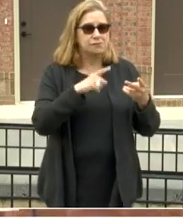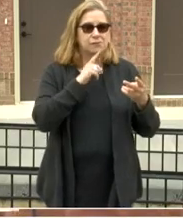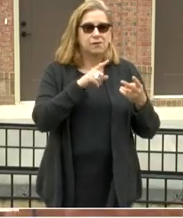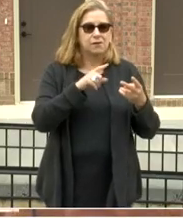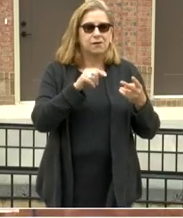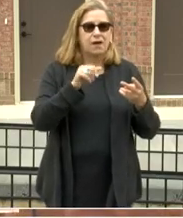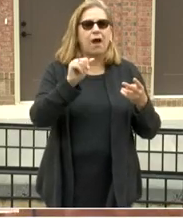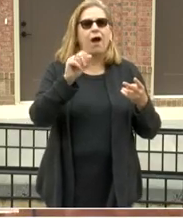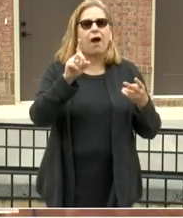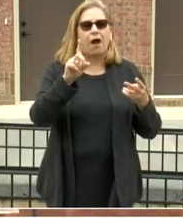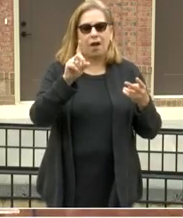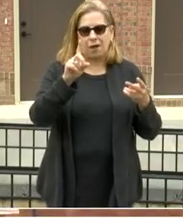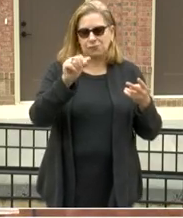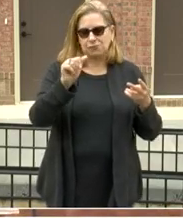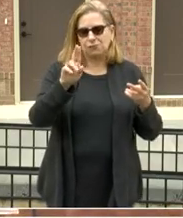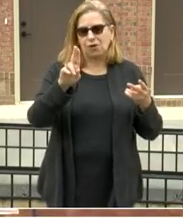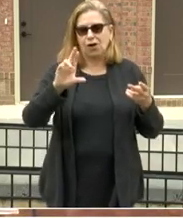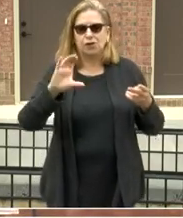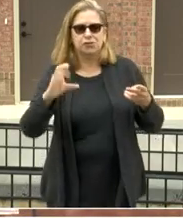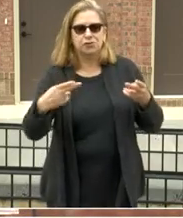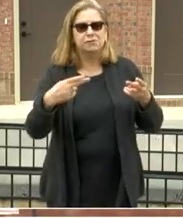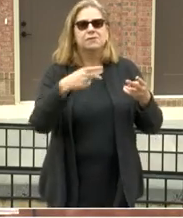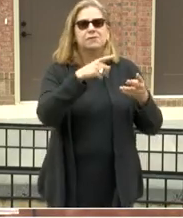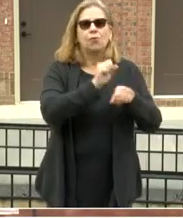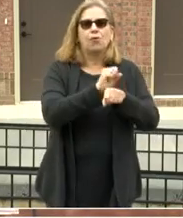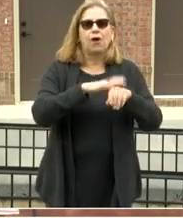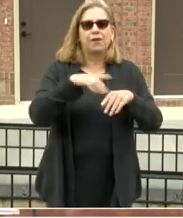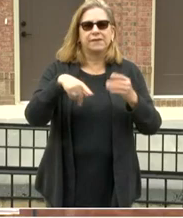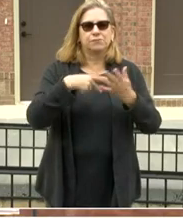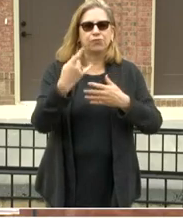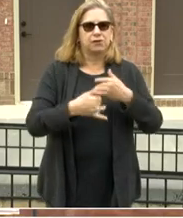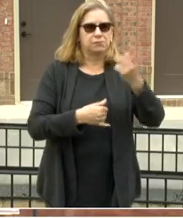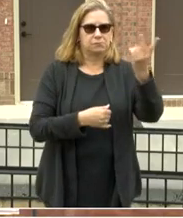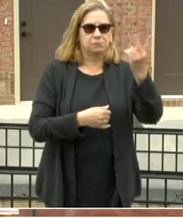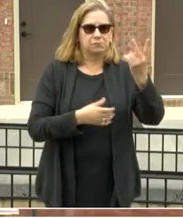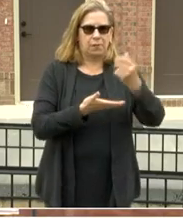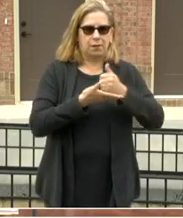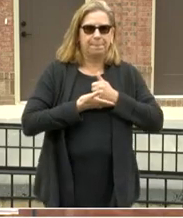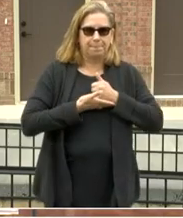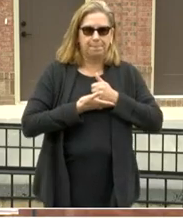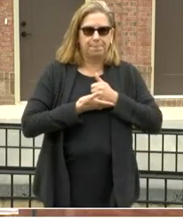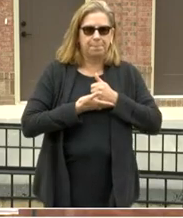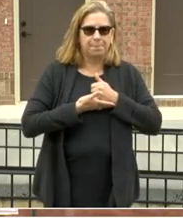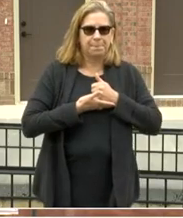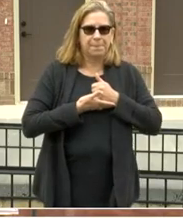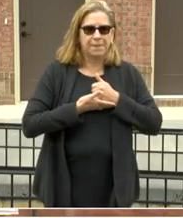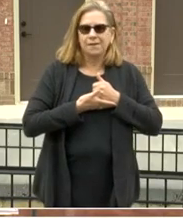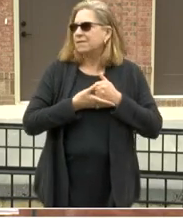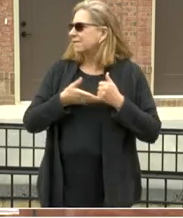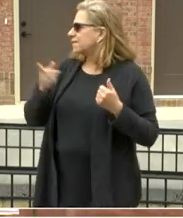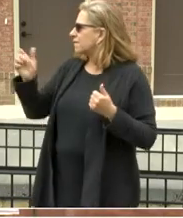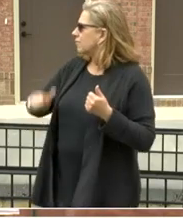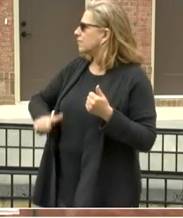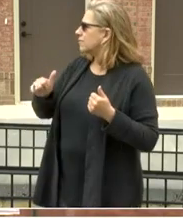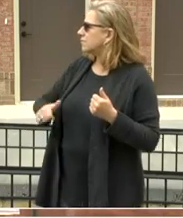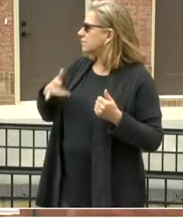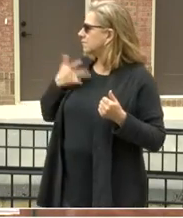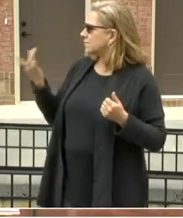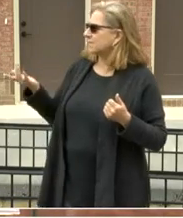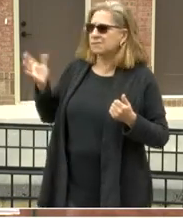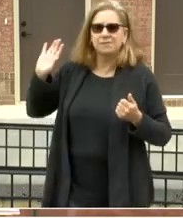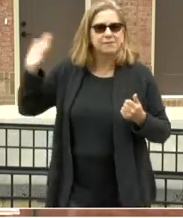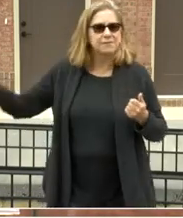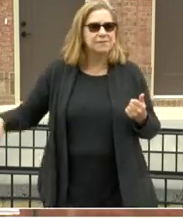keep delivering on that goal that Mayor Bowser, just somebody going to work, that the mayor laid out,